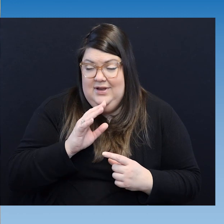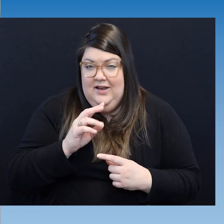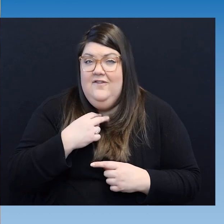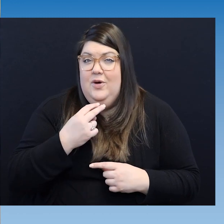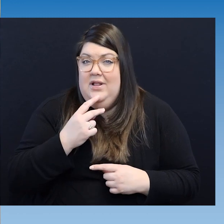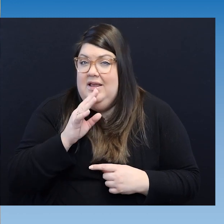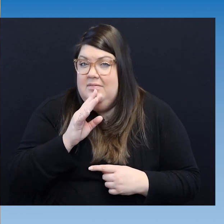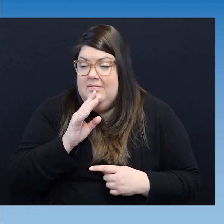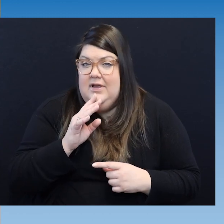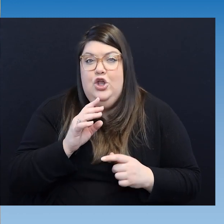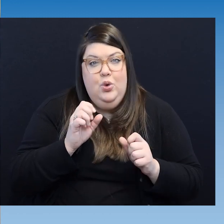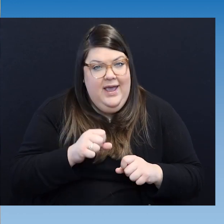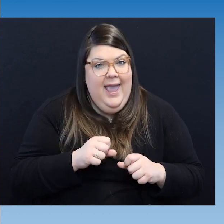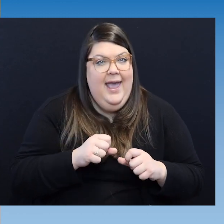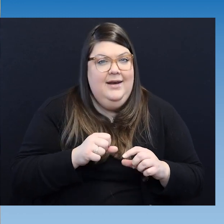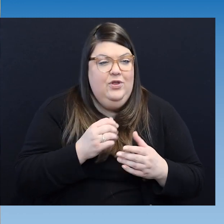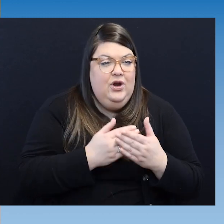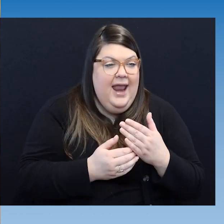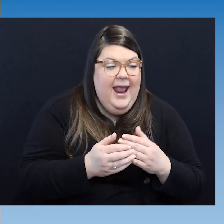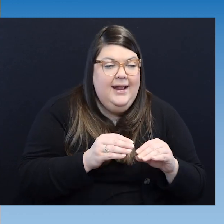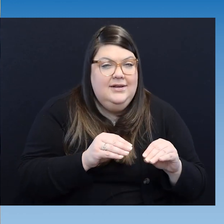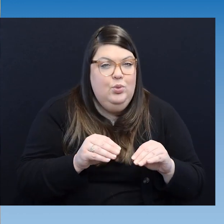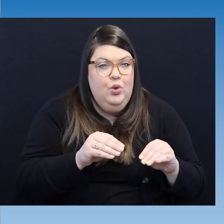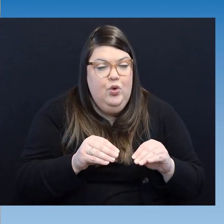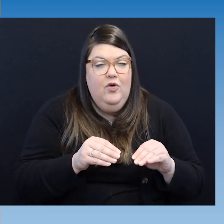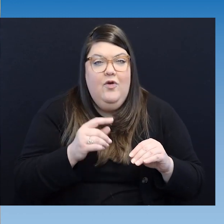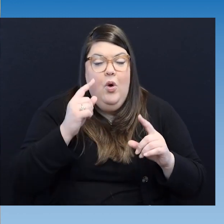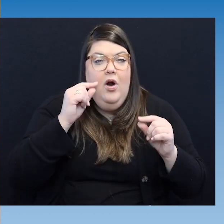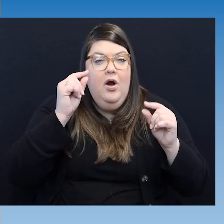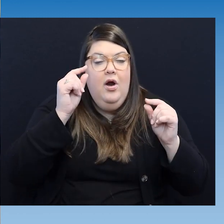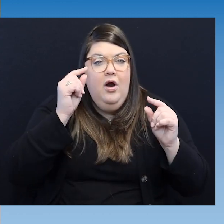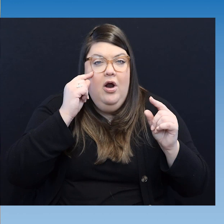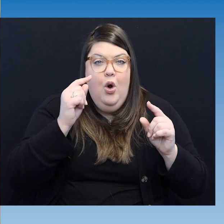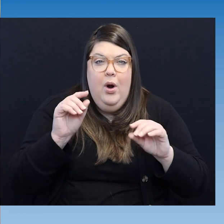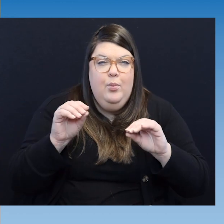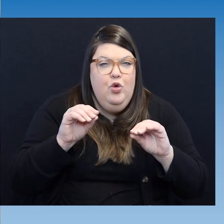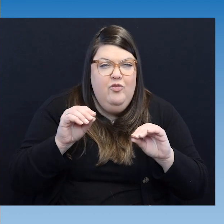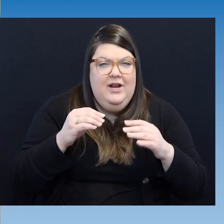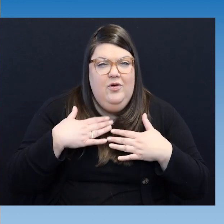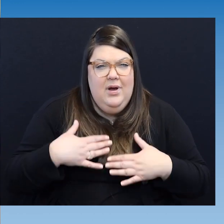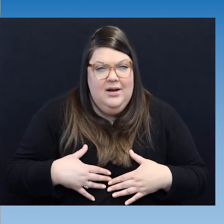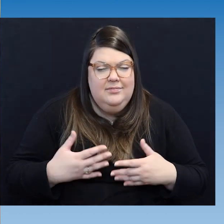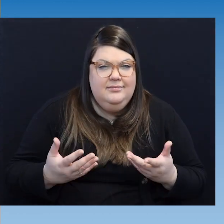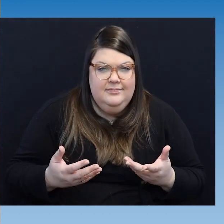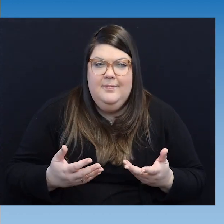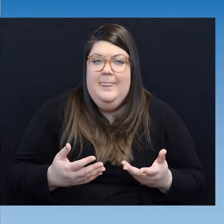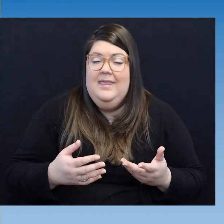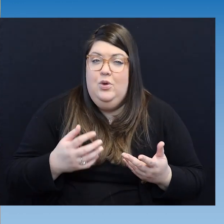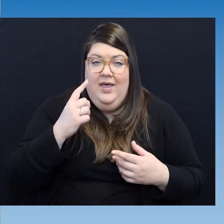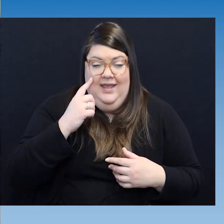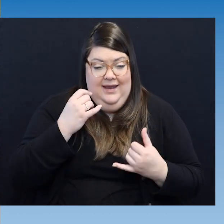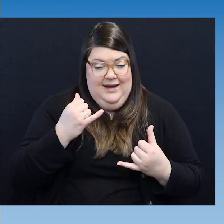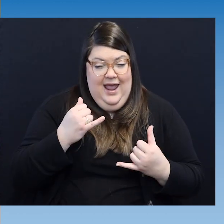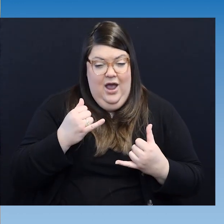talk emotionally. You can move your hands. You can bat your eye. It's just the movement in it. And I think that a lot now that I